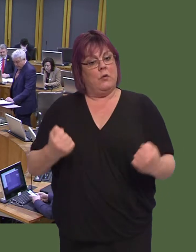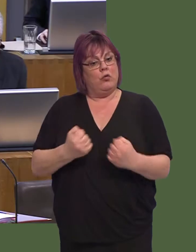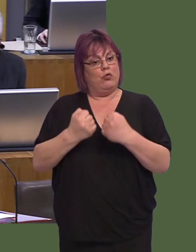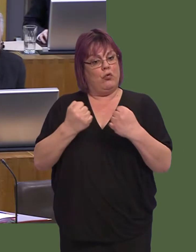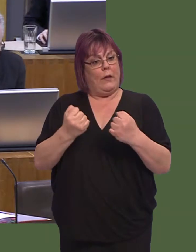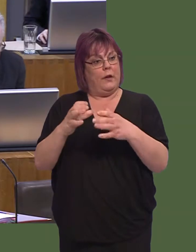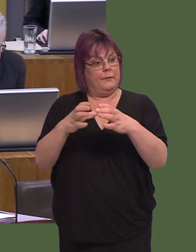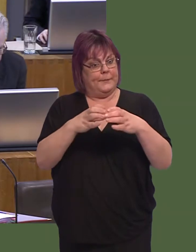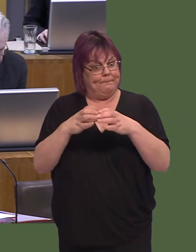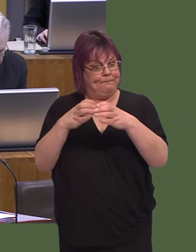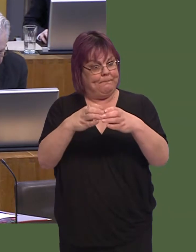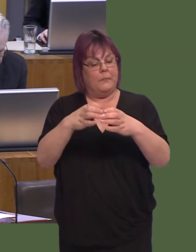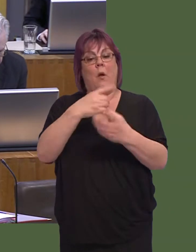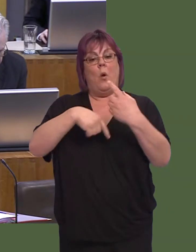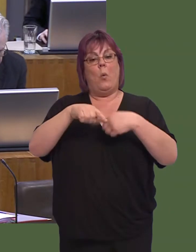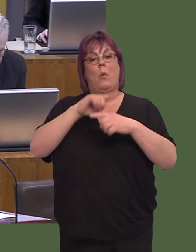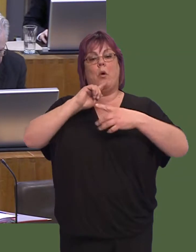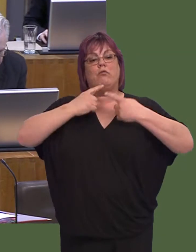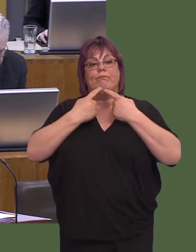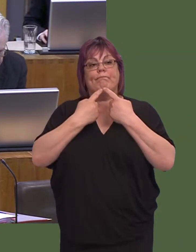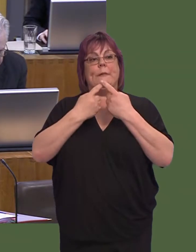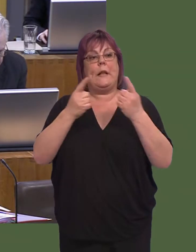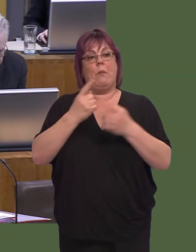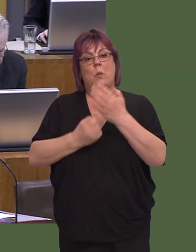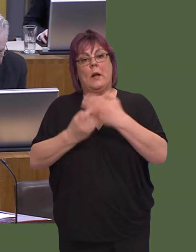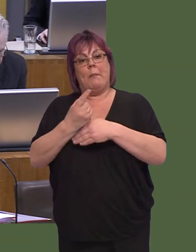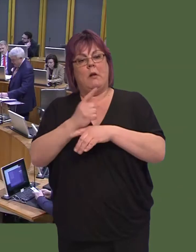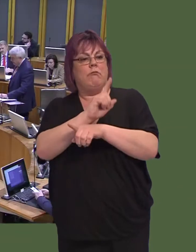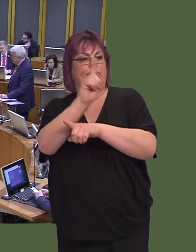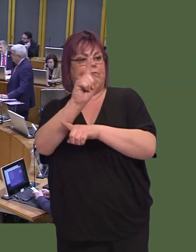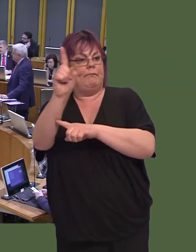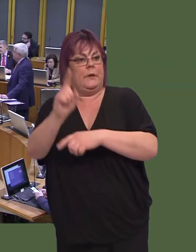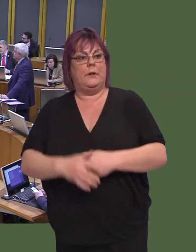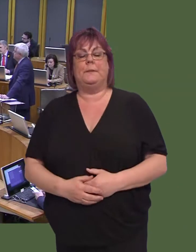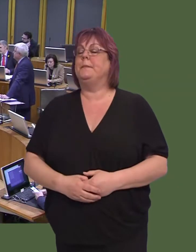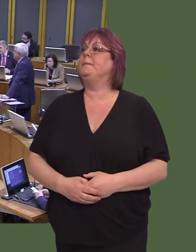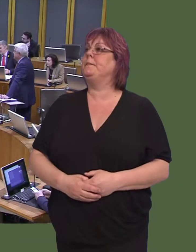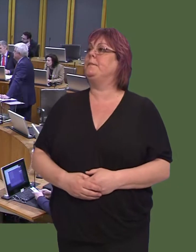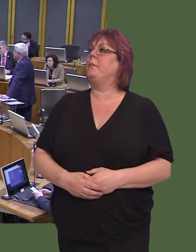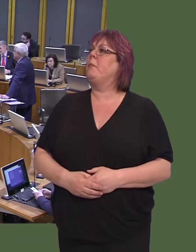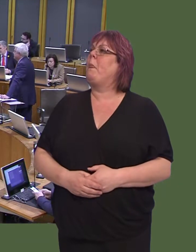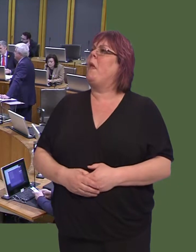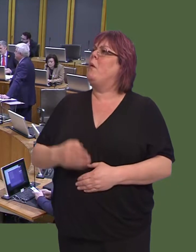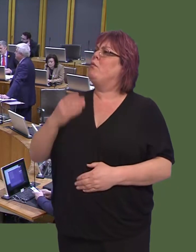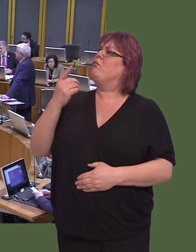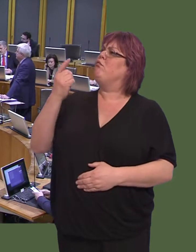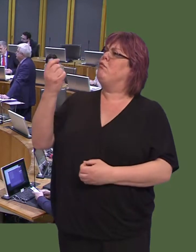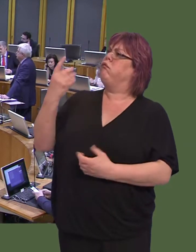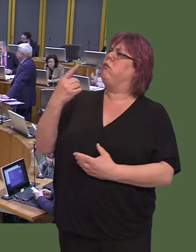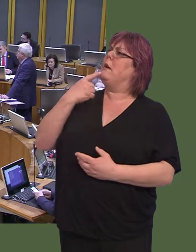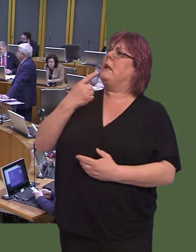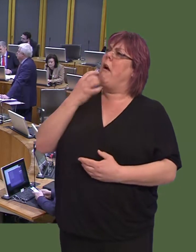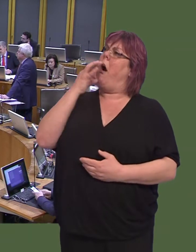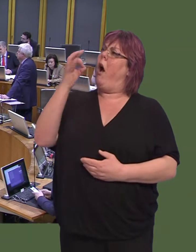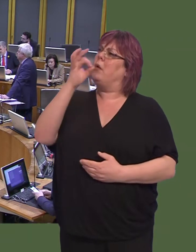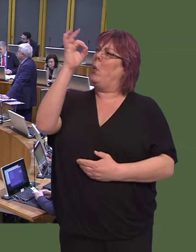Secretary for Local Government and Public Services will make a statement on the way forward in due course. You mentioned that I'd asked this question